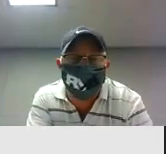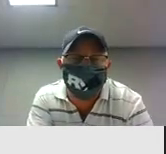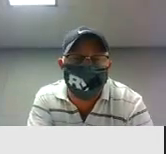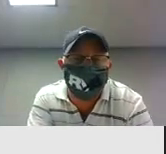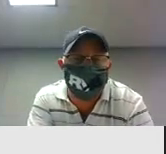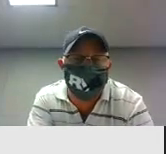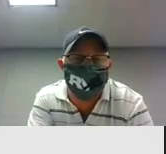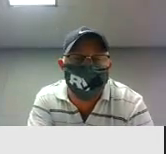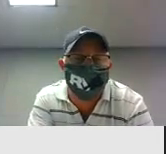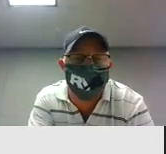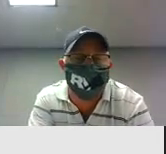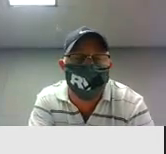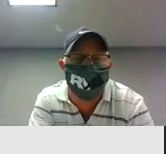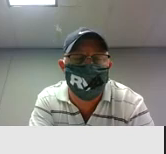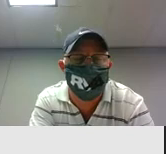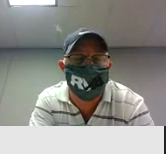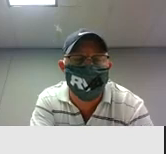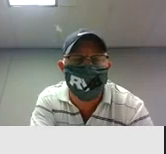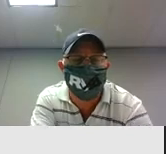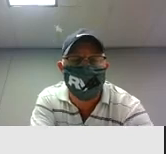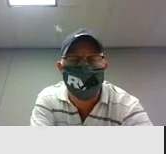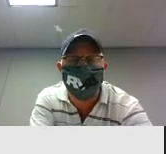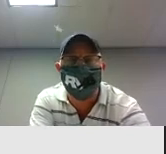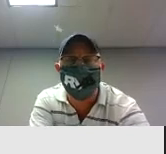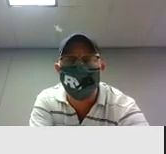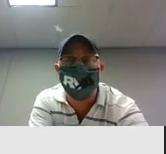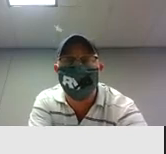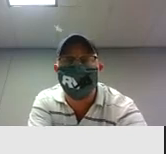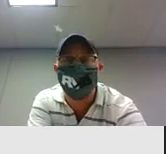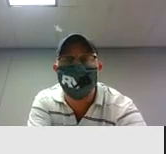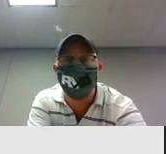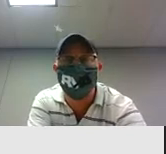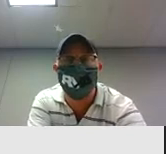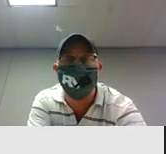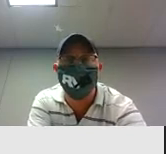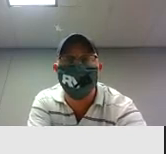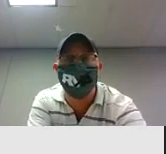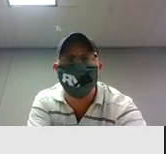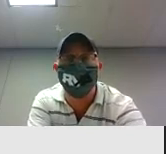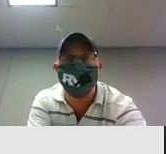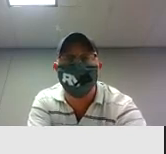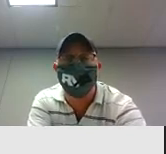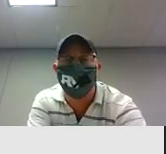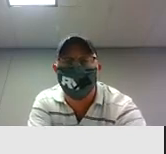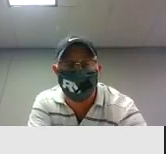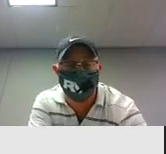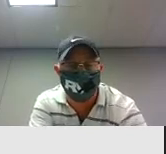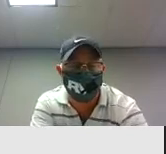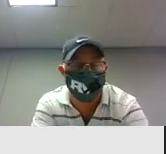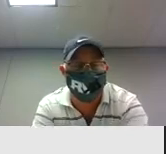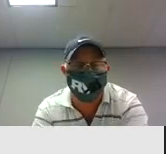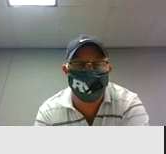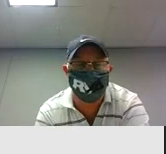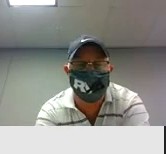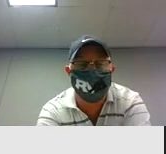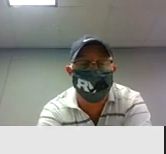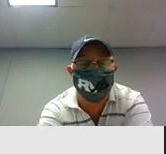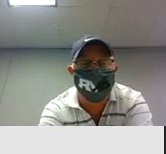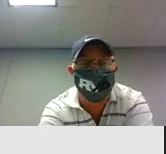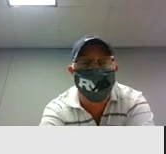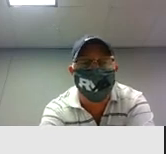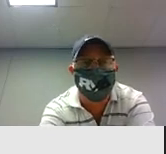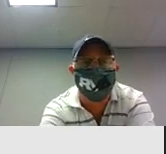pin one, either Jolie Vaughn or Jenny on this one, and the other one on the other computer, so that if they need to say